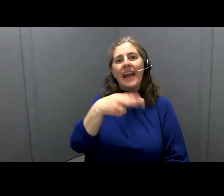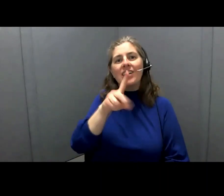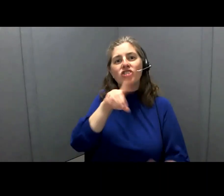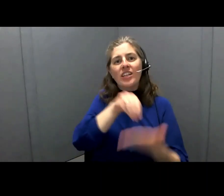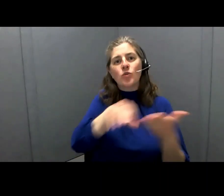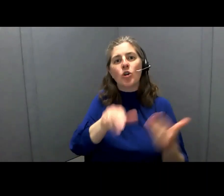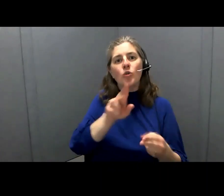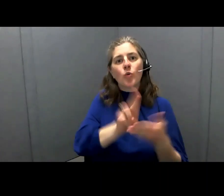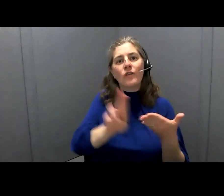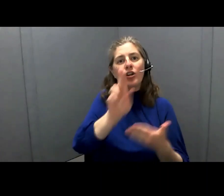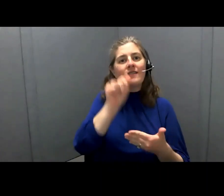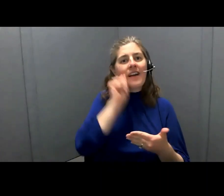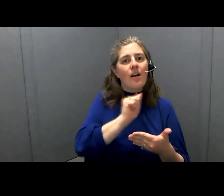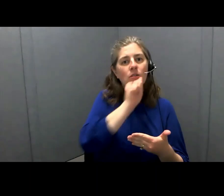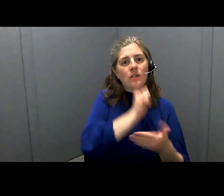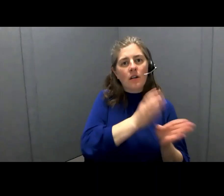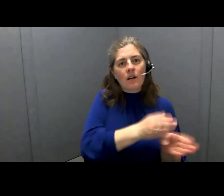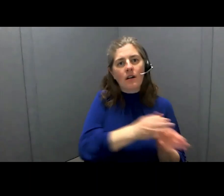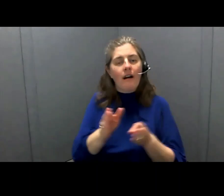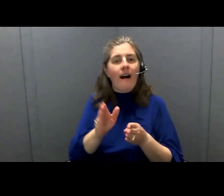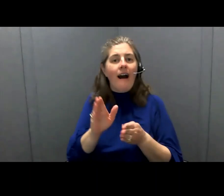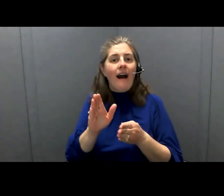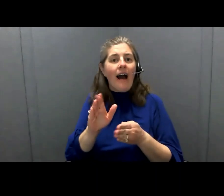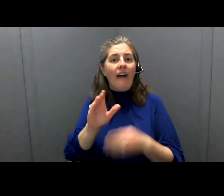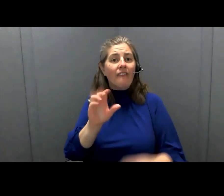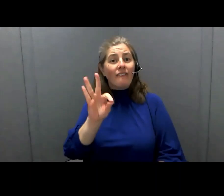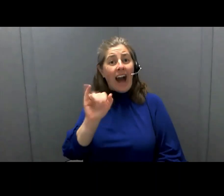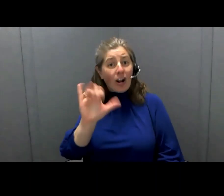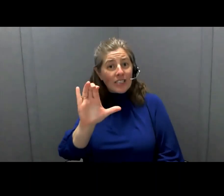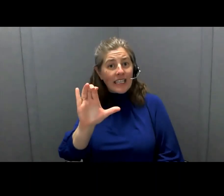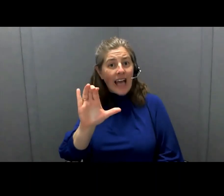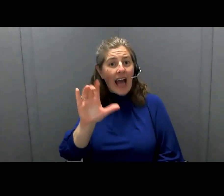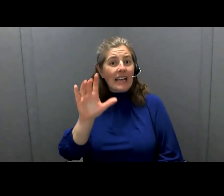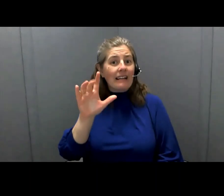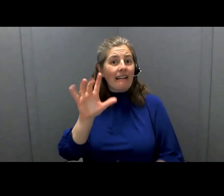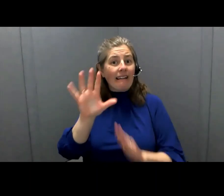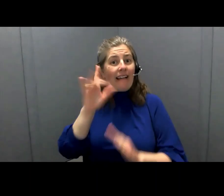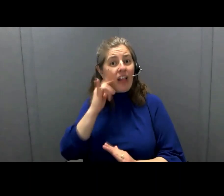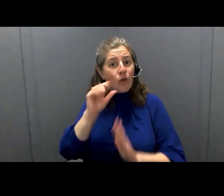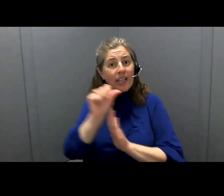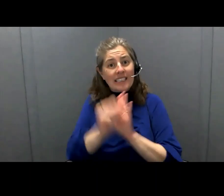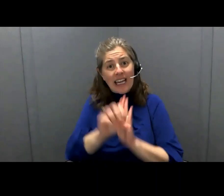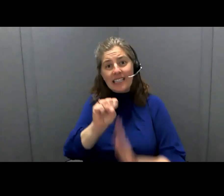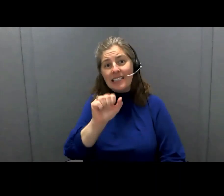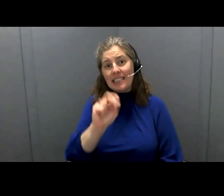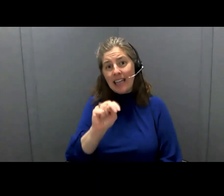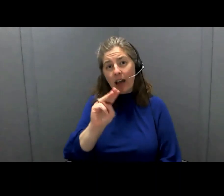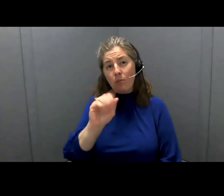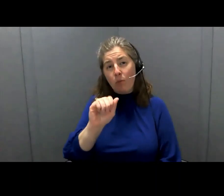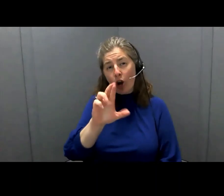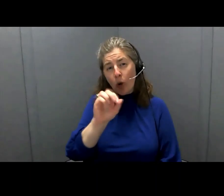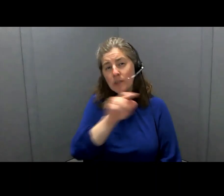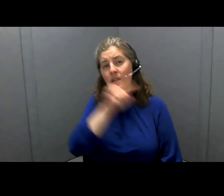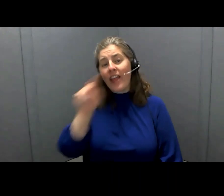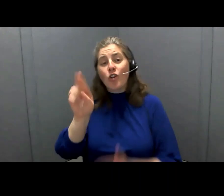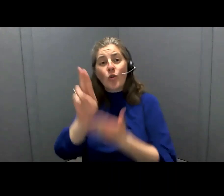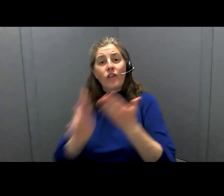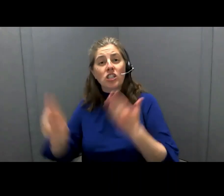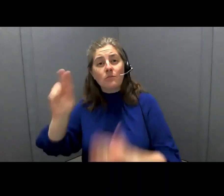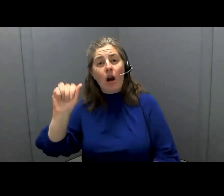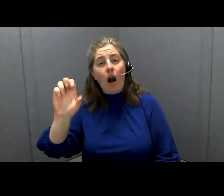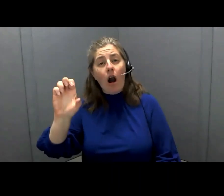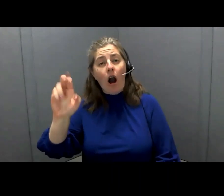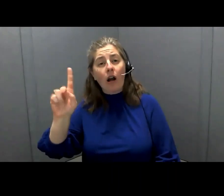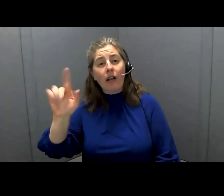then as a faculty member at Cal State San Marcos, and then as a faculty member at the University of Auckland. And now I'm working at